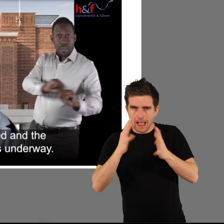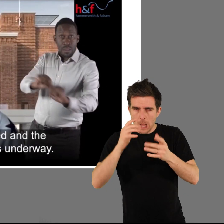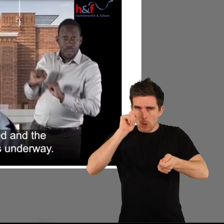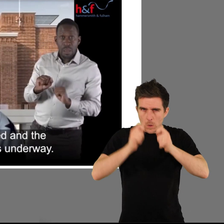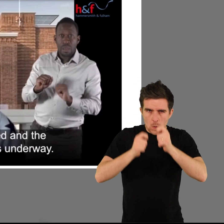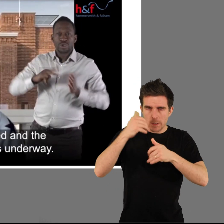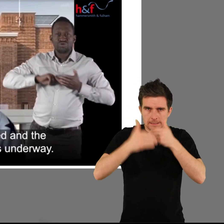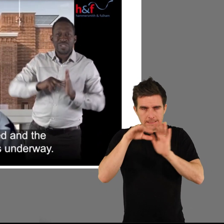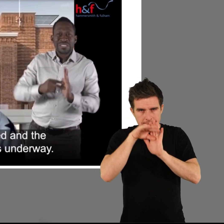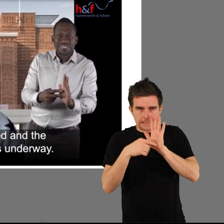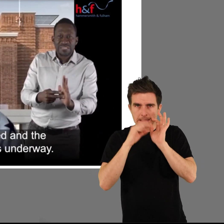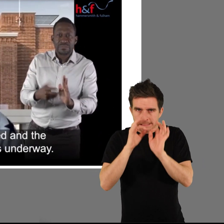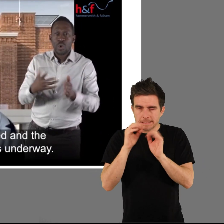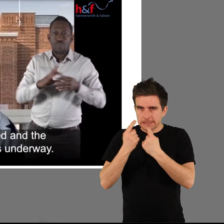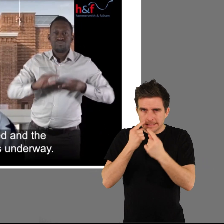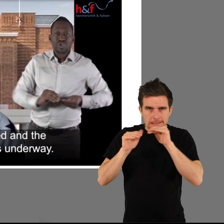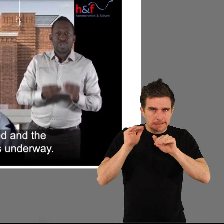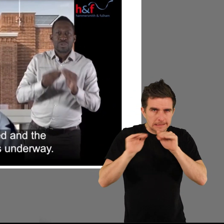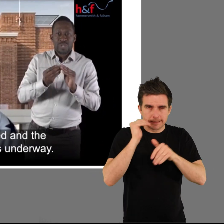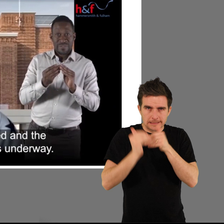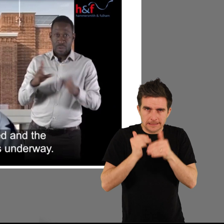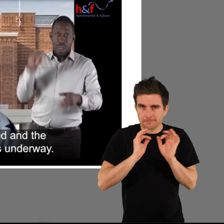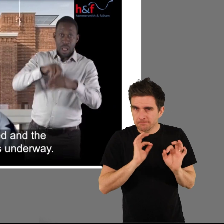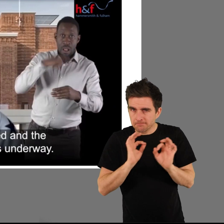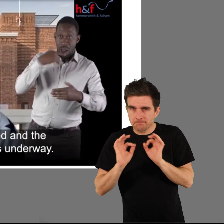and the implementation work is underway.